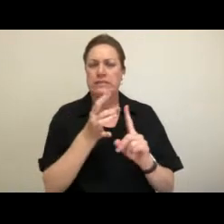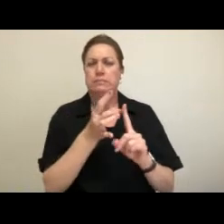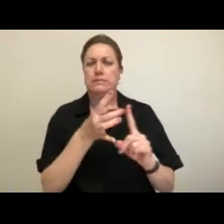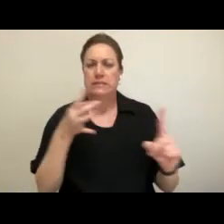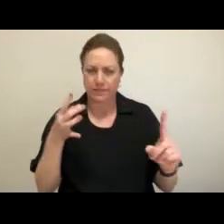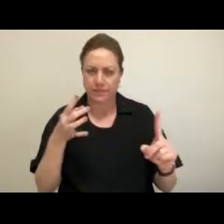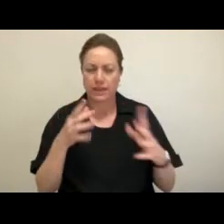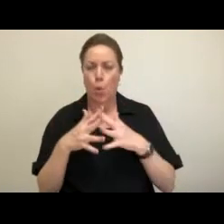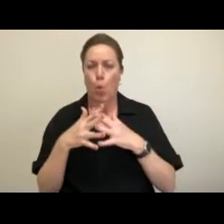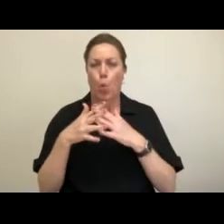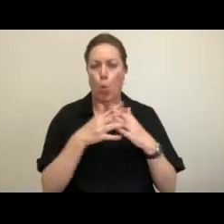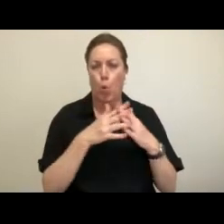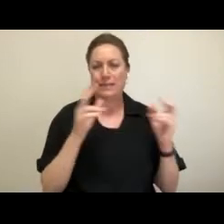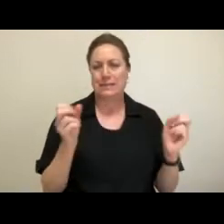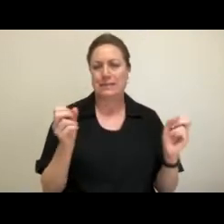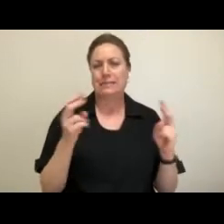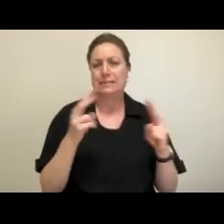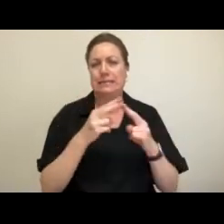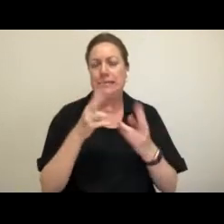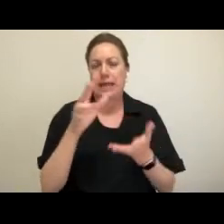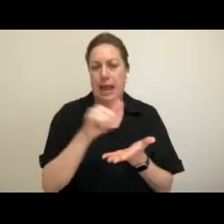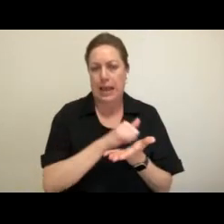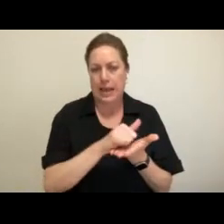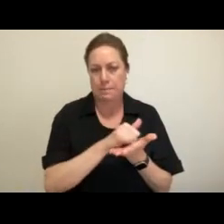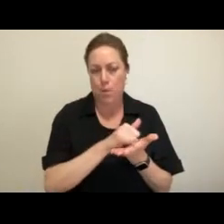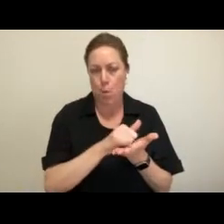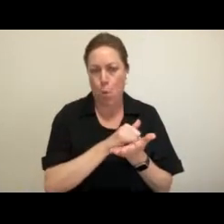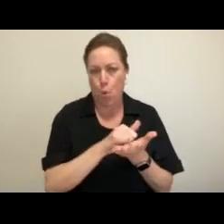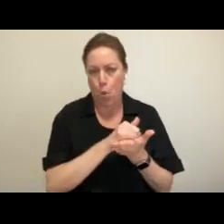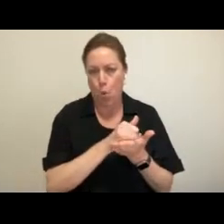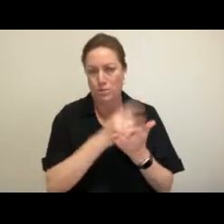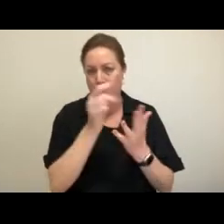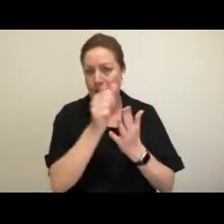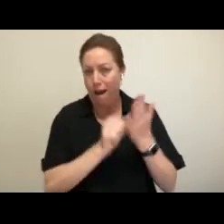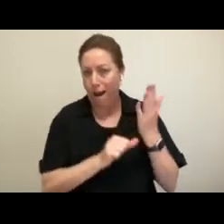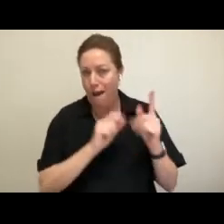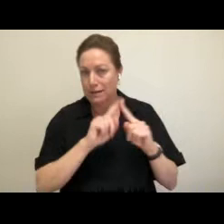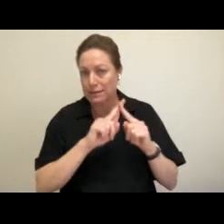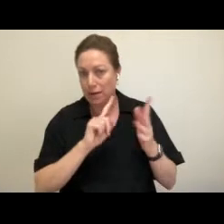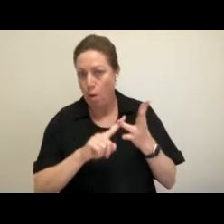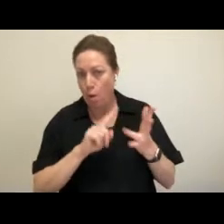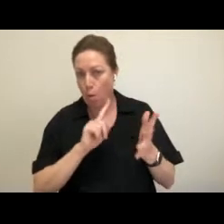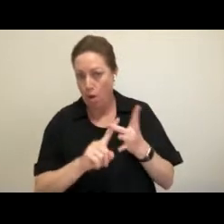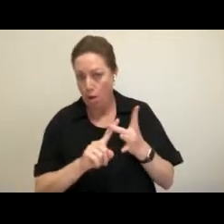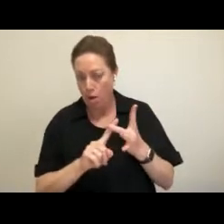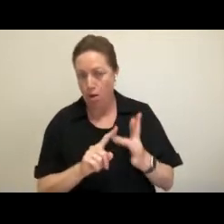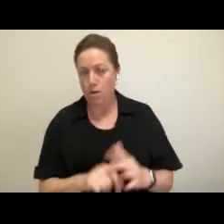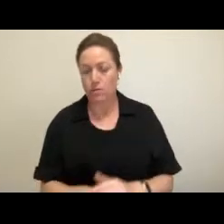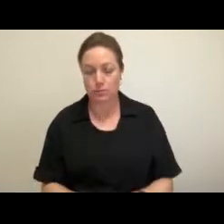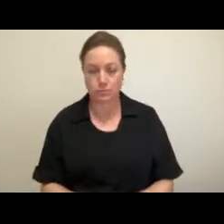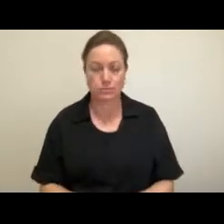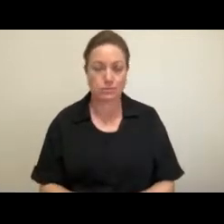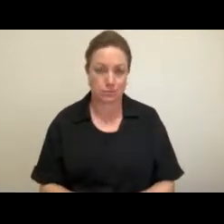line expression of interest. This line is, as Angela said, 50% state and